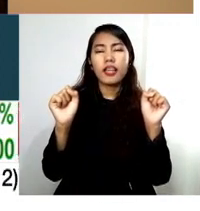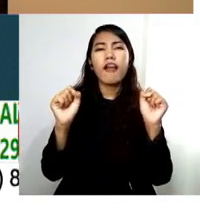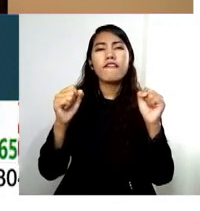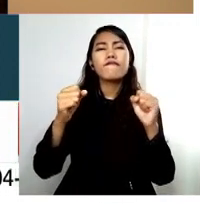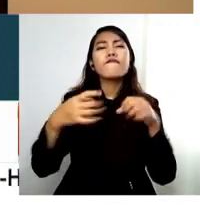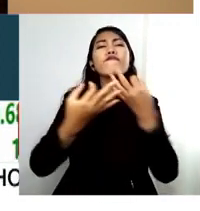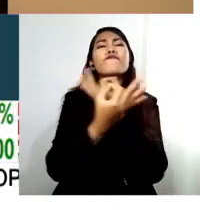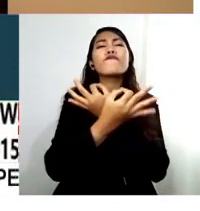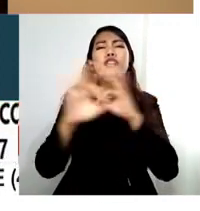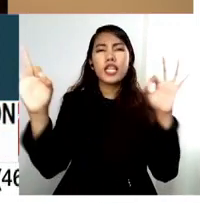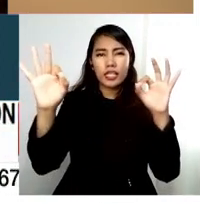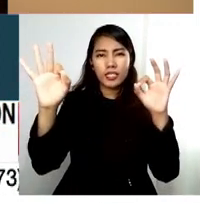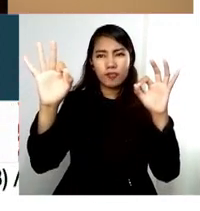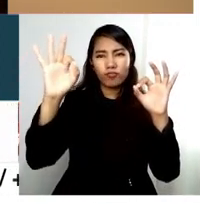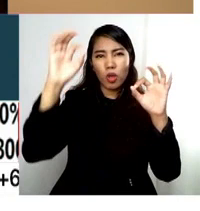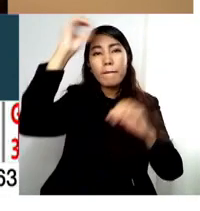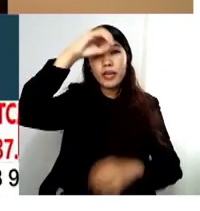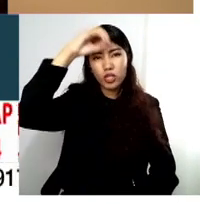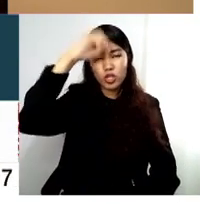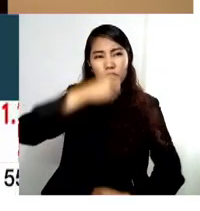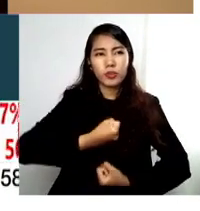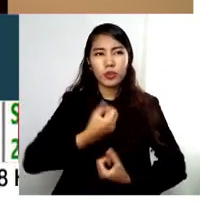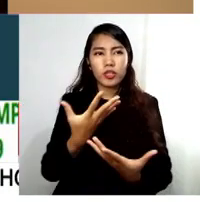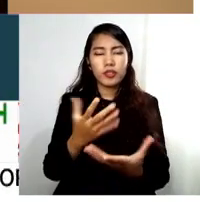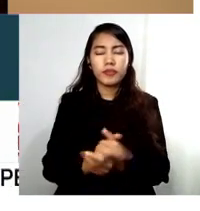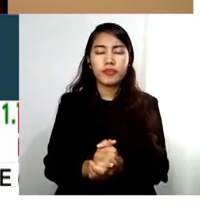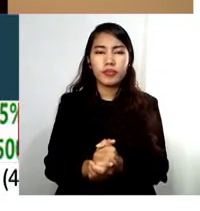fact, the very allegation that there are